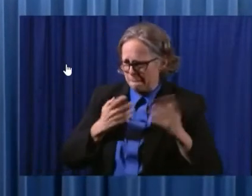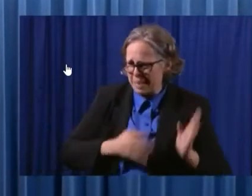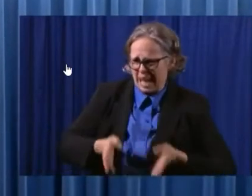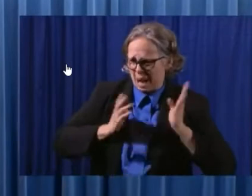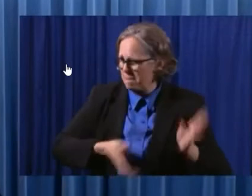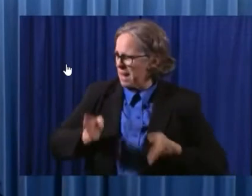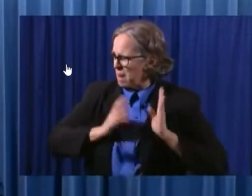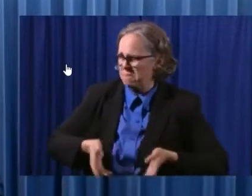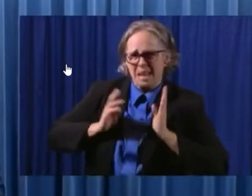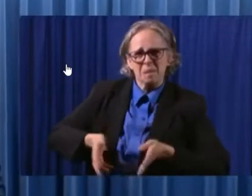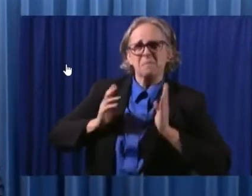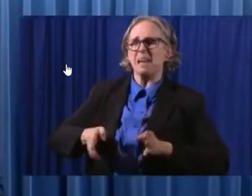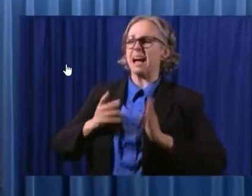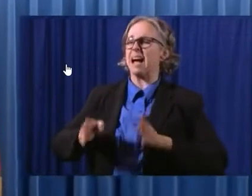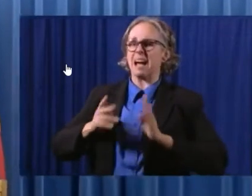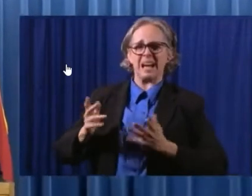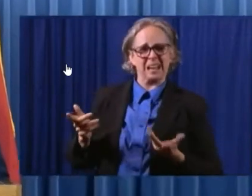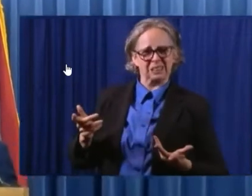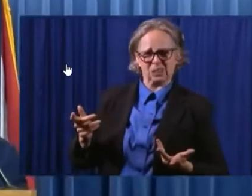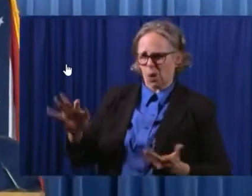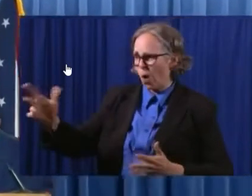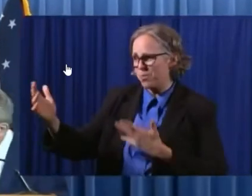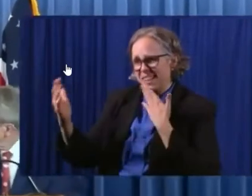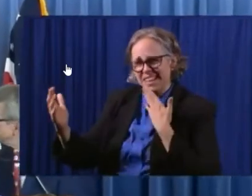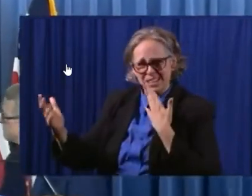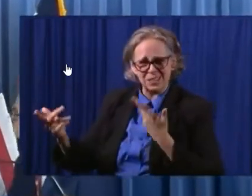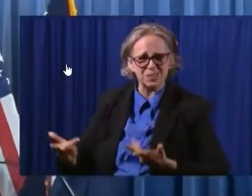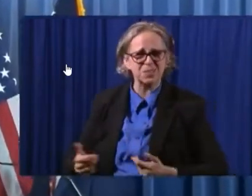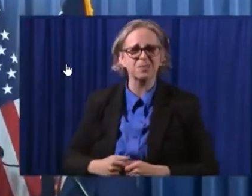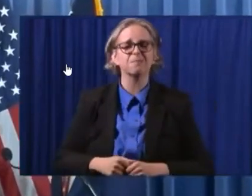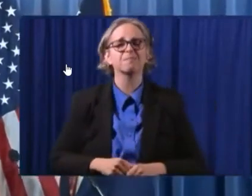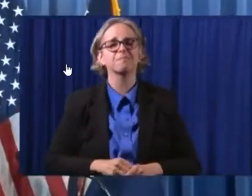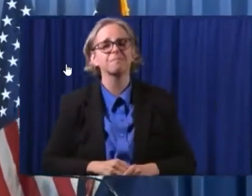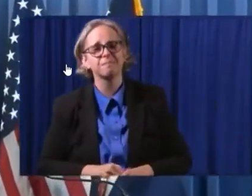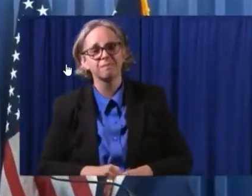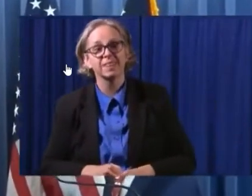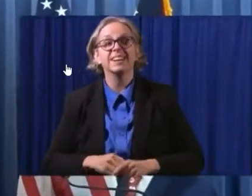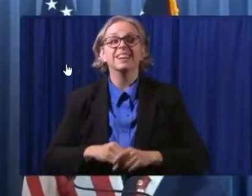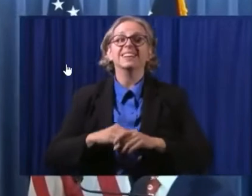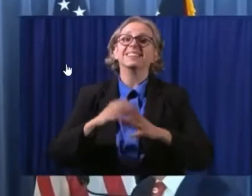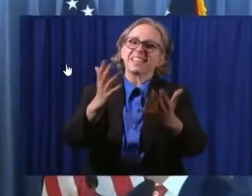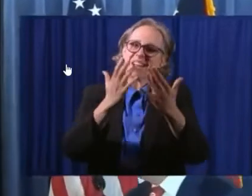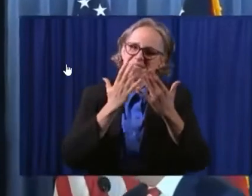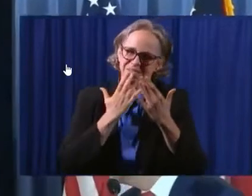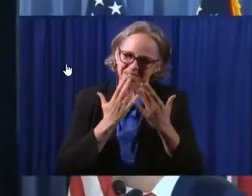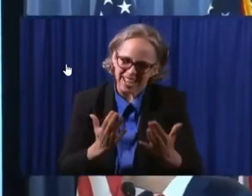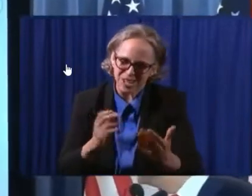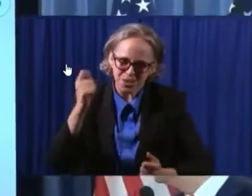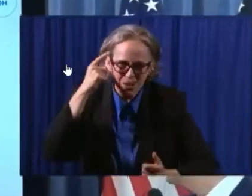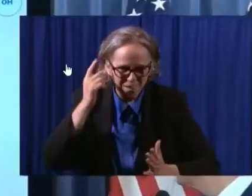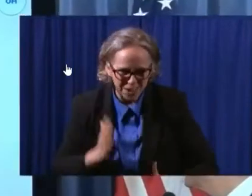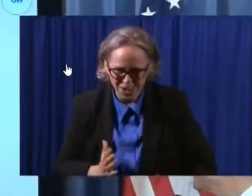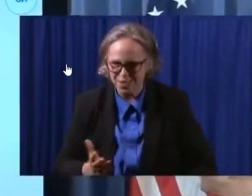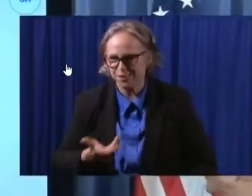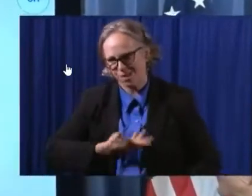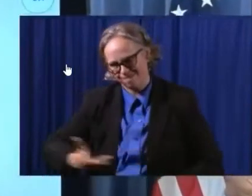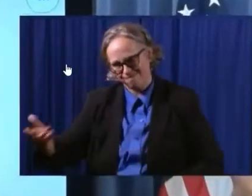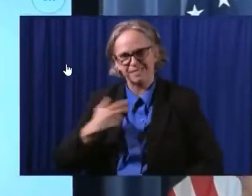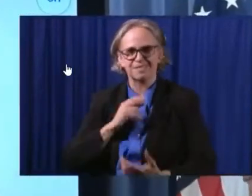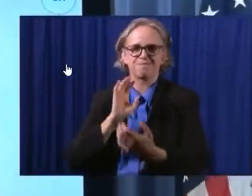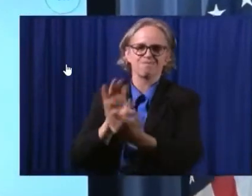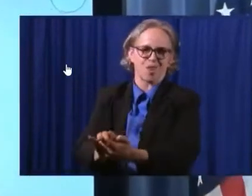back going forward. Doctor, thank you for joining us. Governor, thank you for having me. It's a pleasure to be